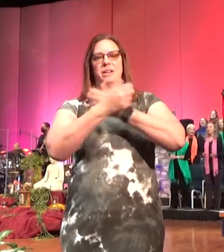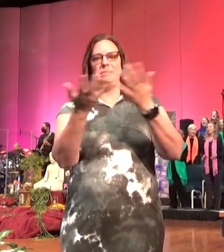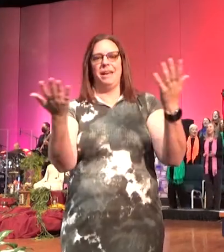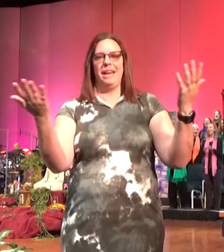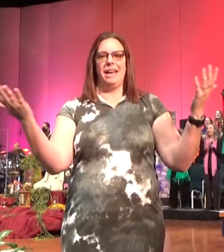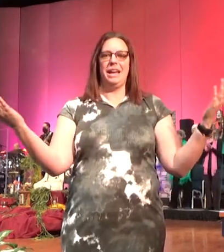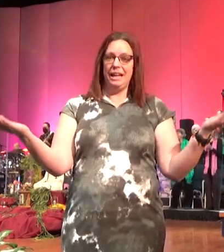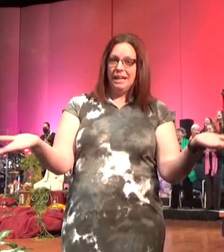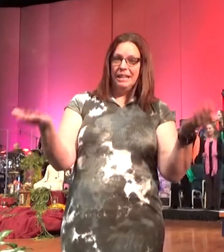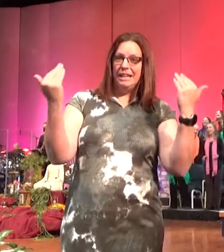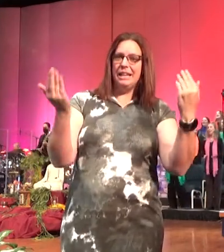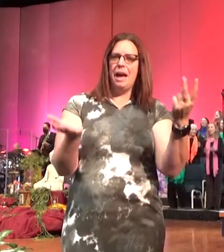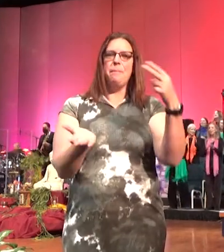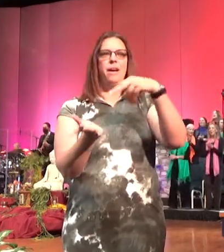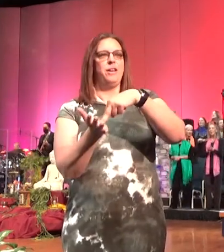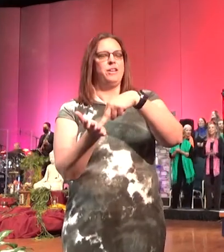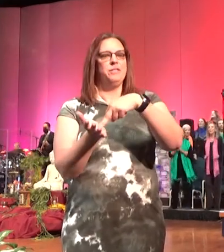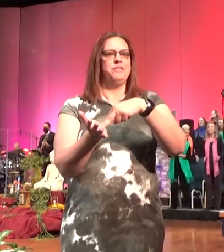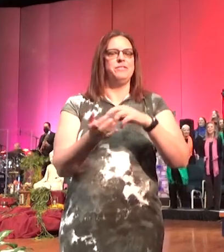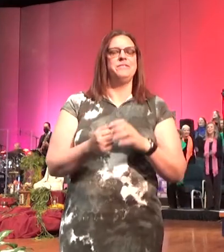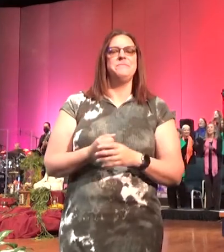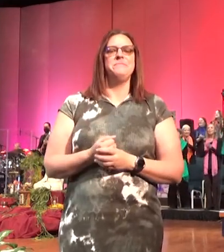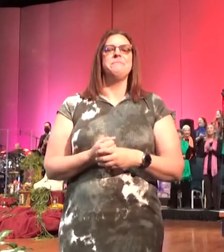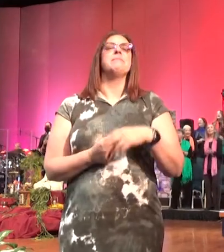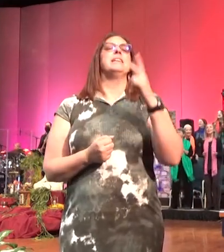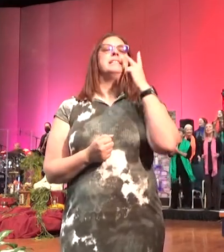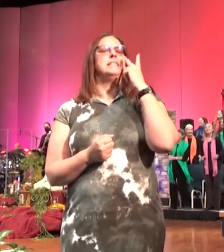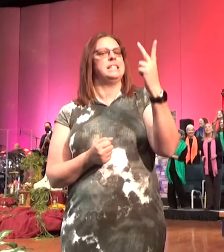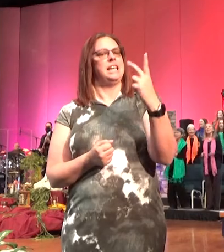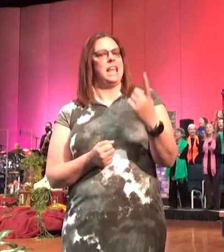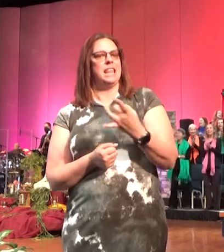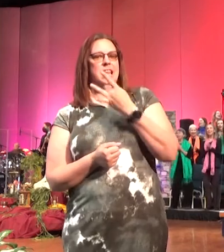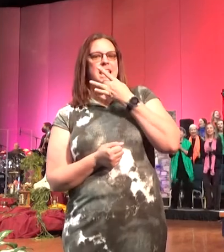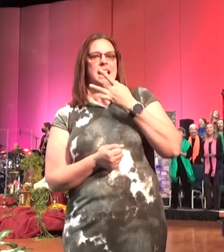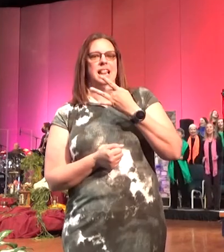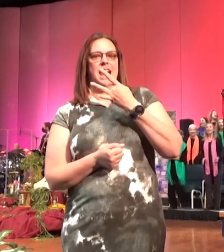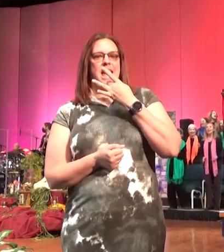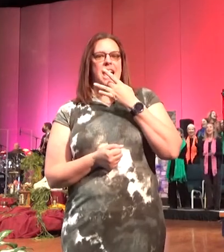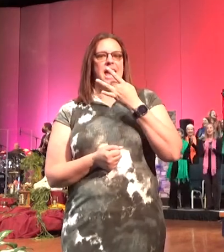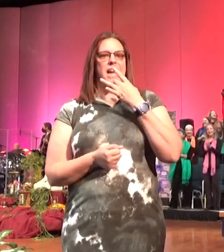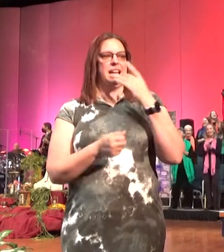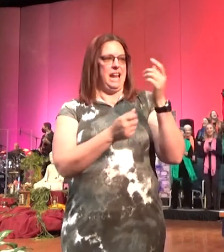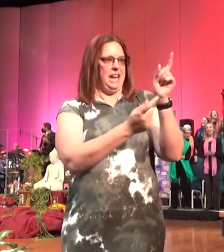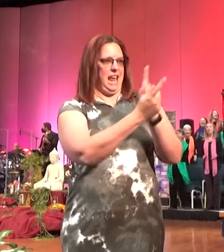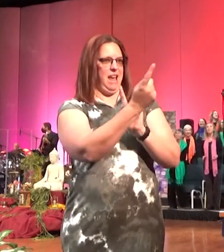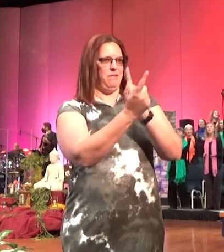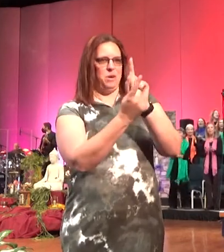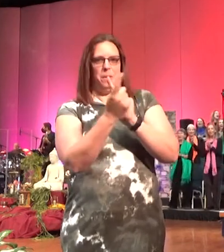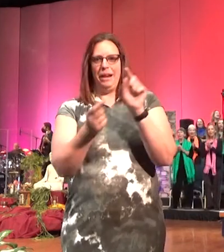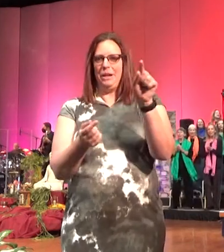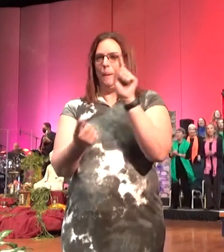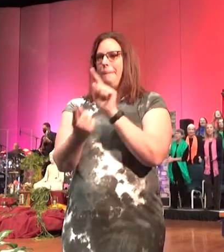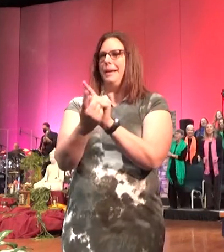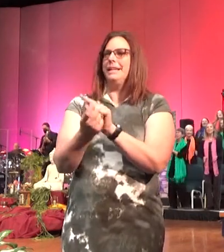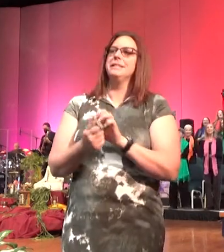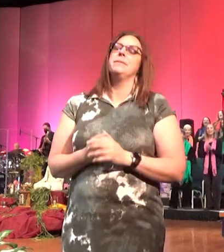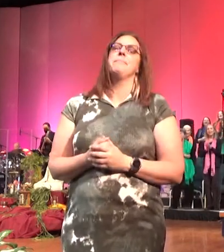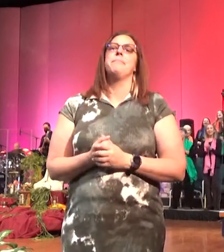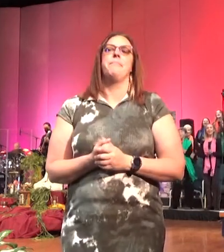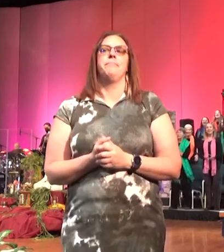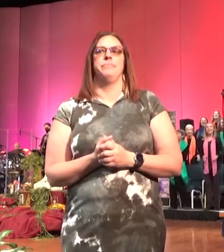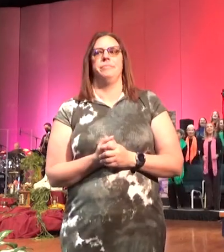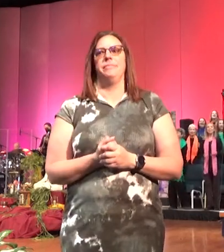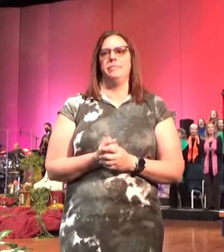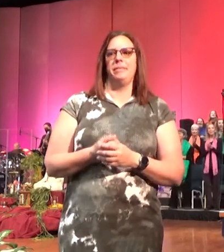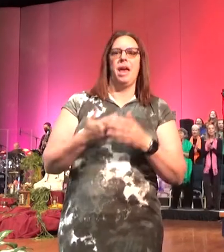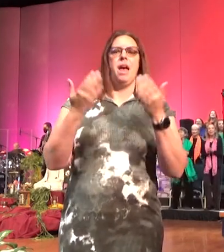Everybody, get up on your feet. See the light, everybody you meet. Let us